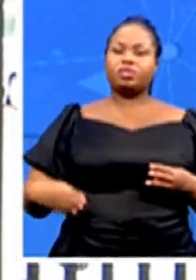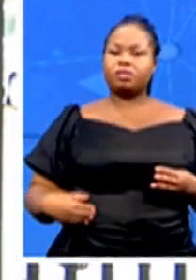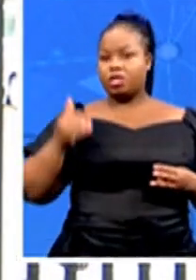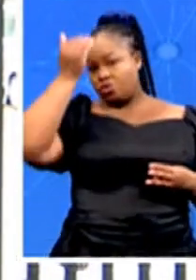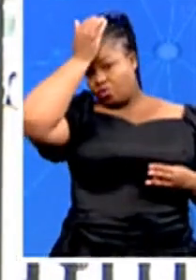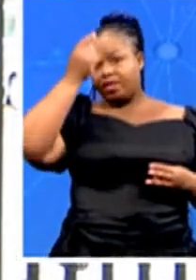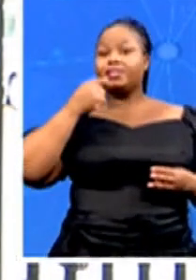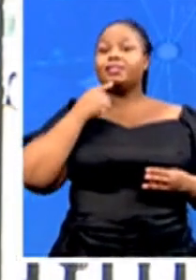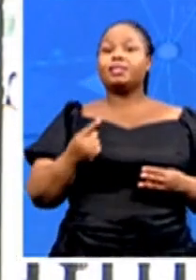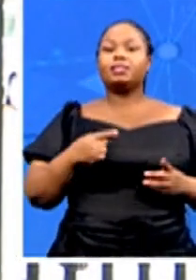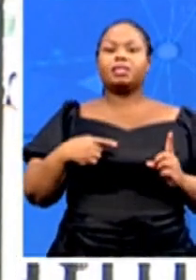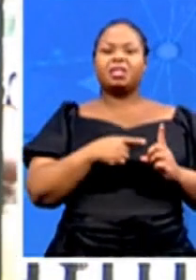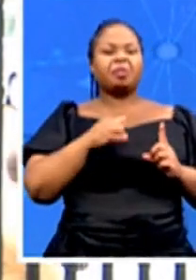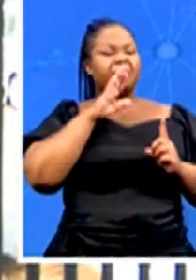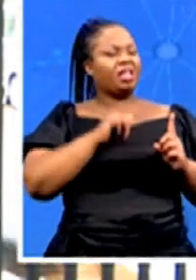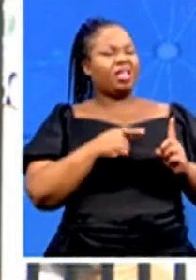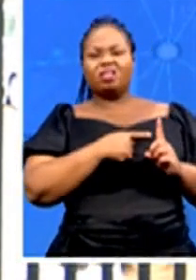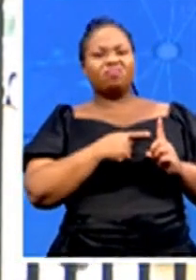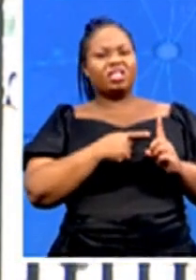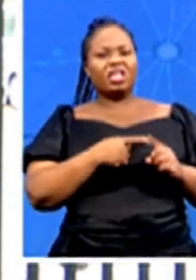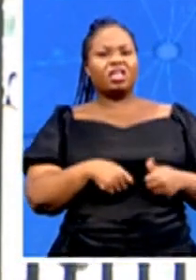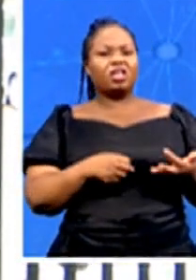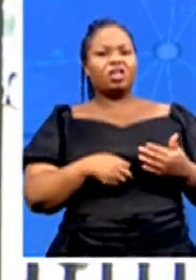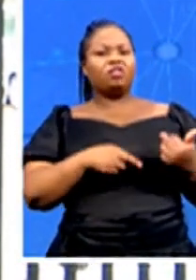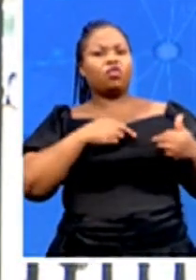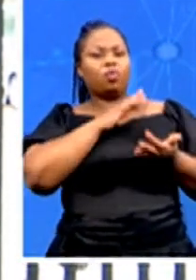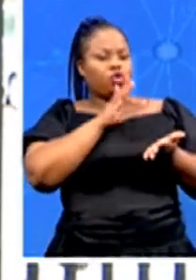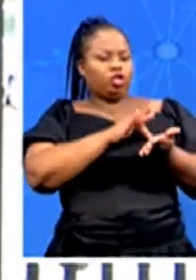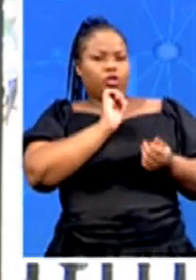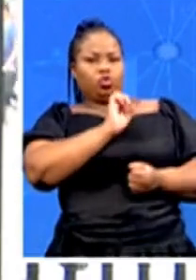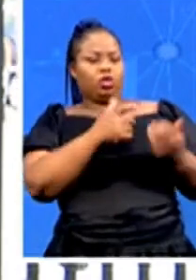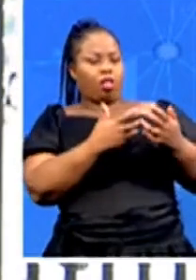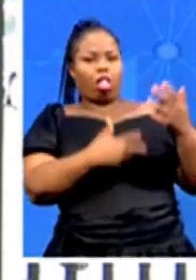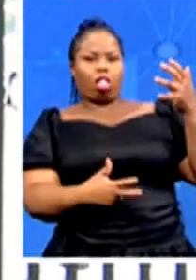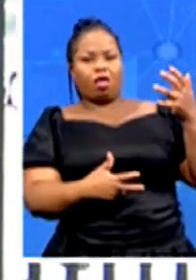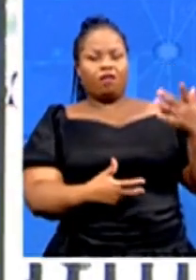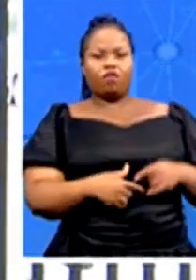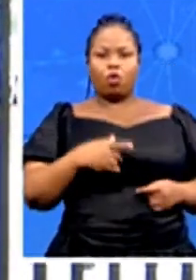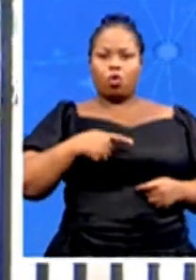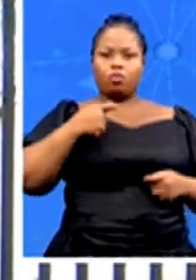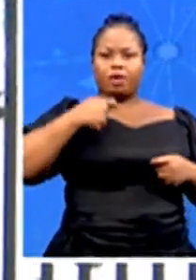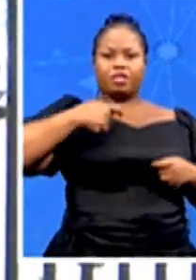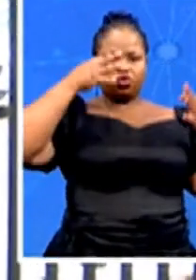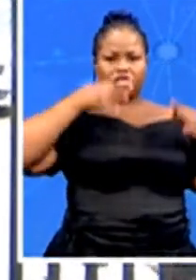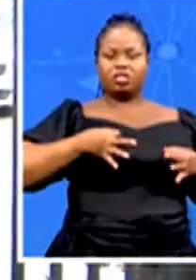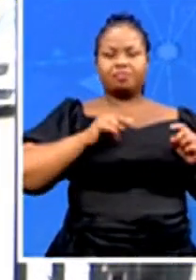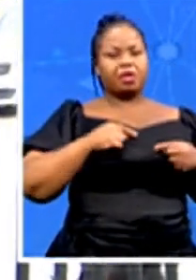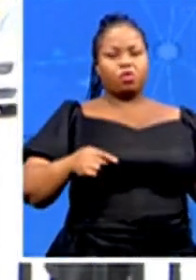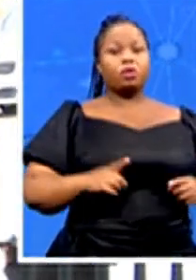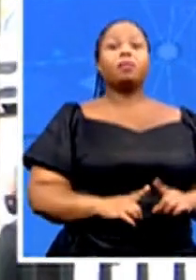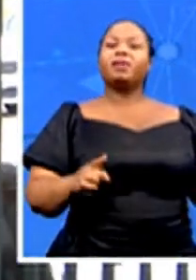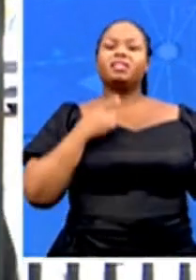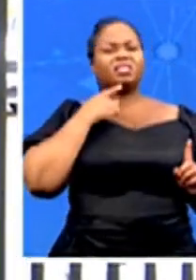to prosecute. In response, Advocate Mhlongo saying that Advocate Downer was authorized by the Director of